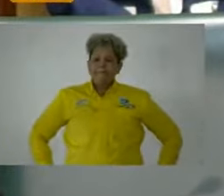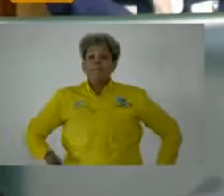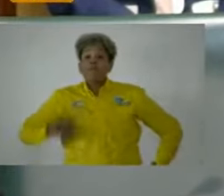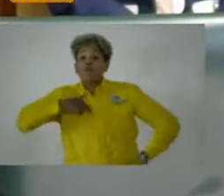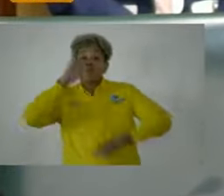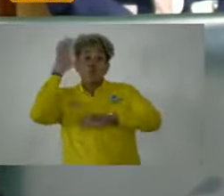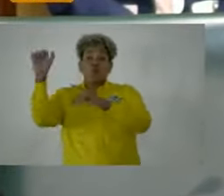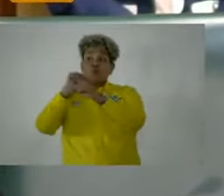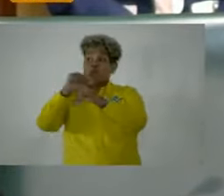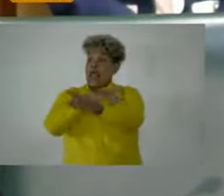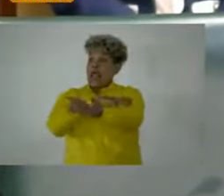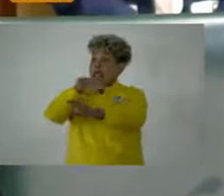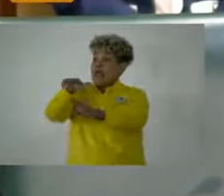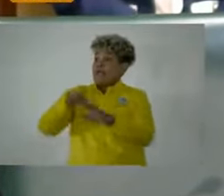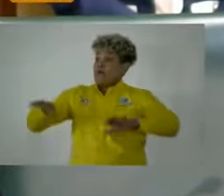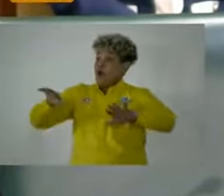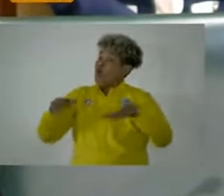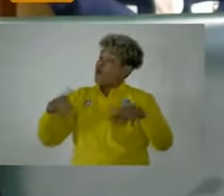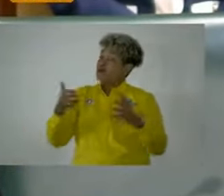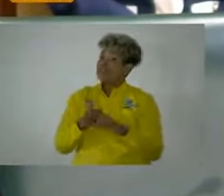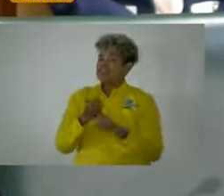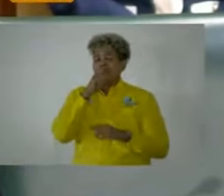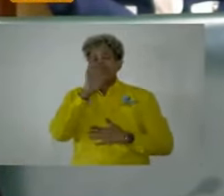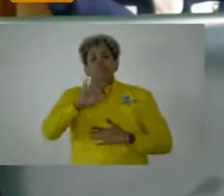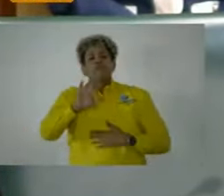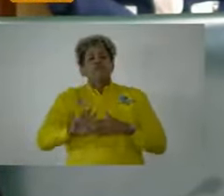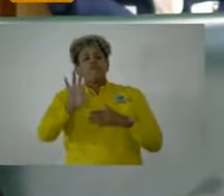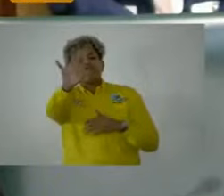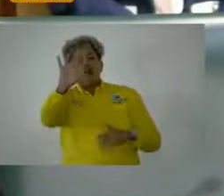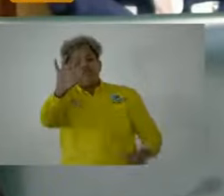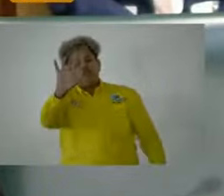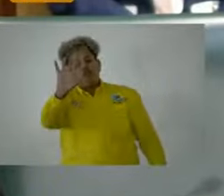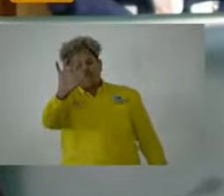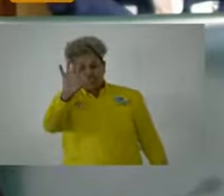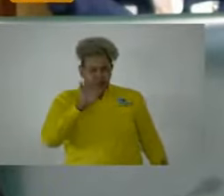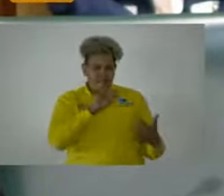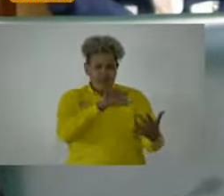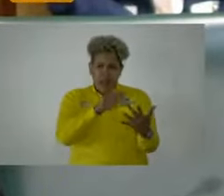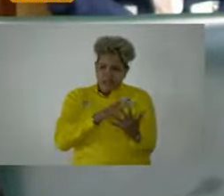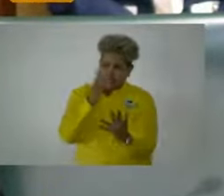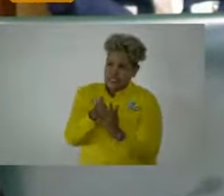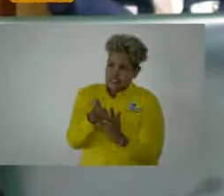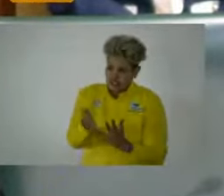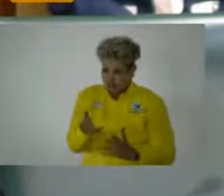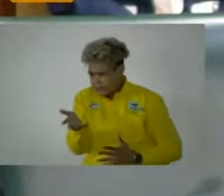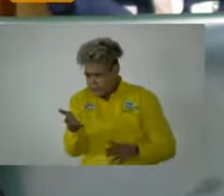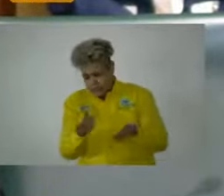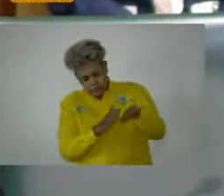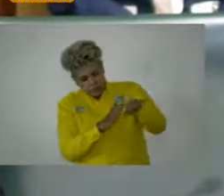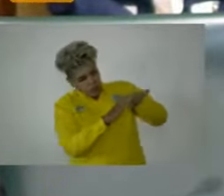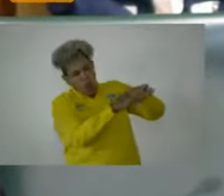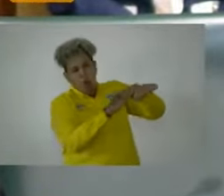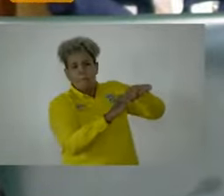We will train and empower at least 500 violence interrupters across Jamaica.